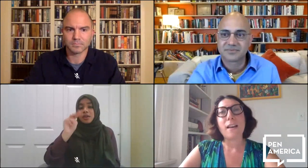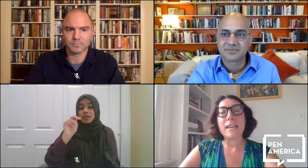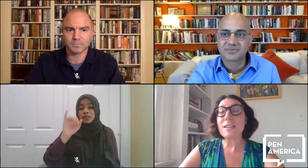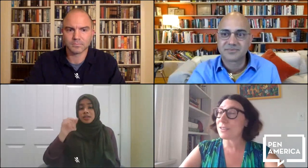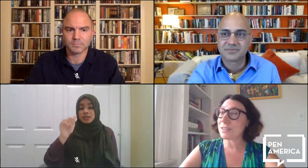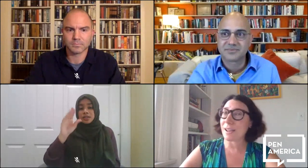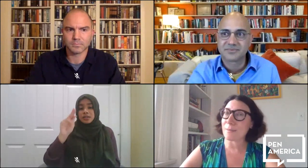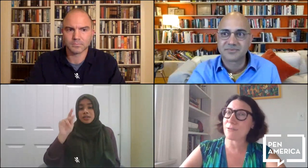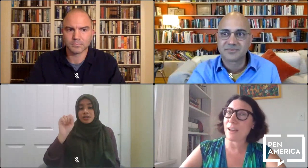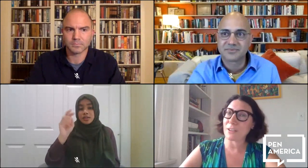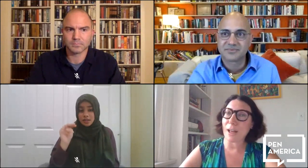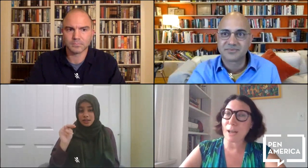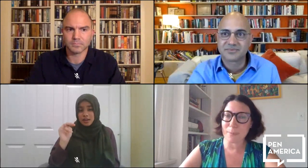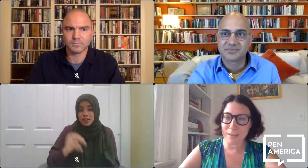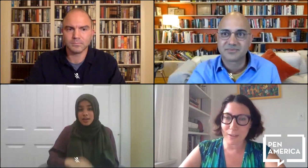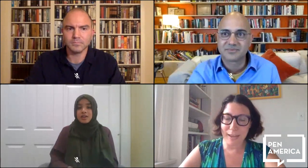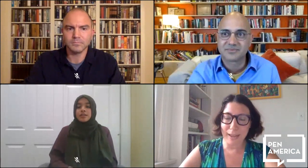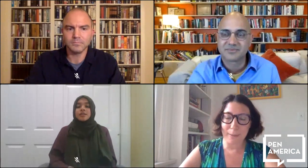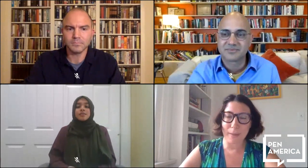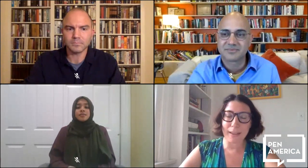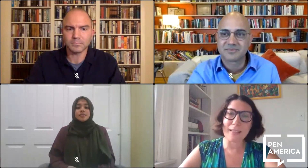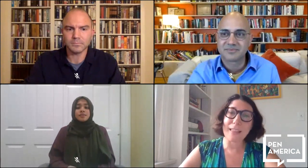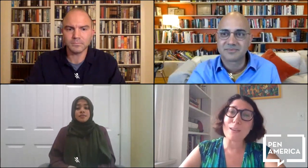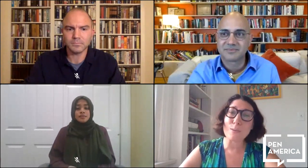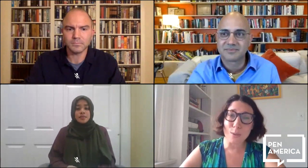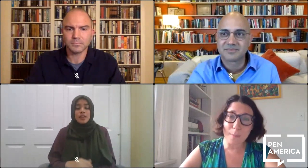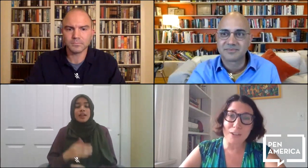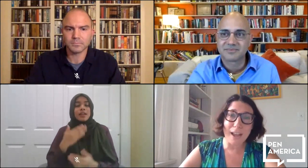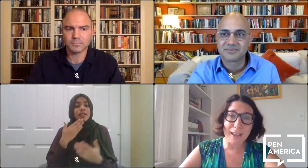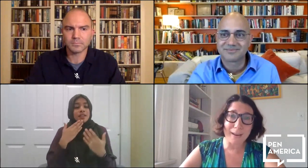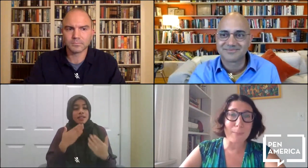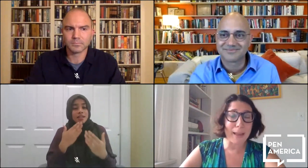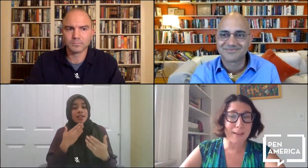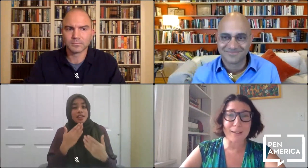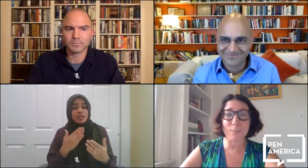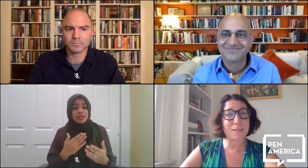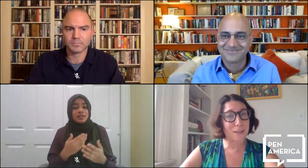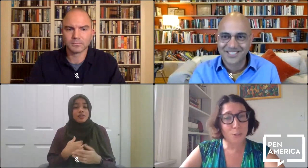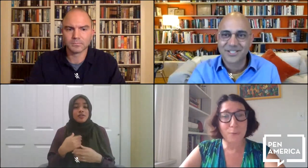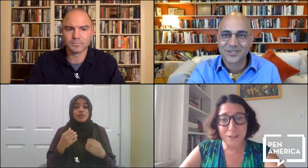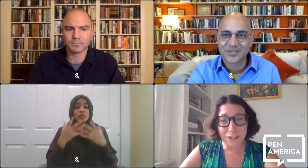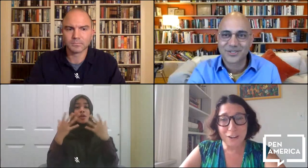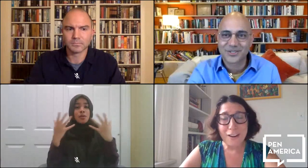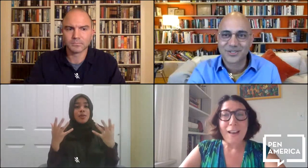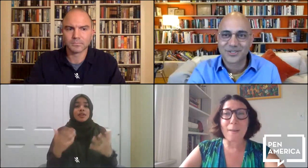o'clock Eastern Time, 5 o'clock Pacific Time. Again, thank you so much, Ayad and Ben. It's been